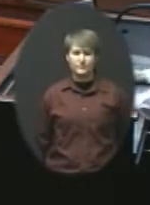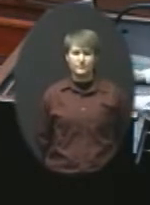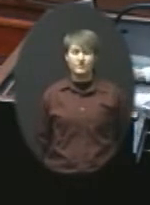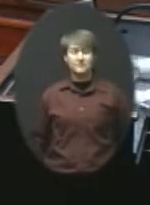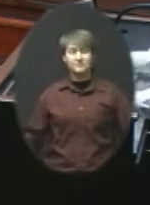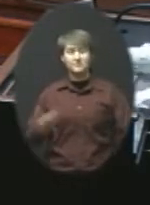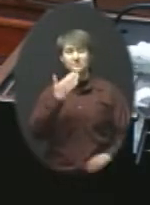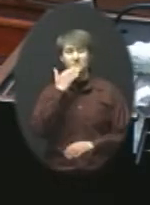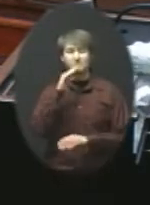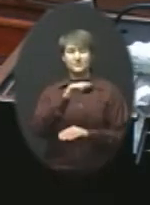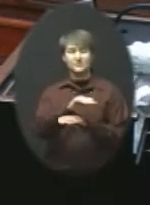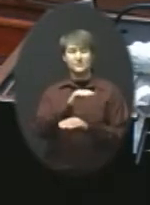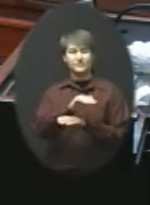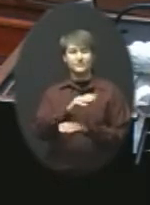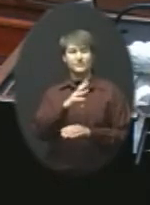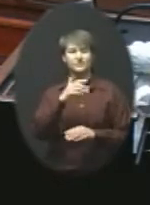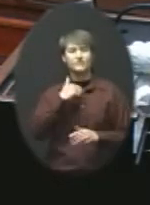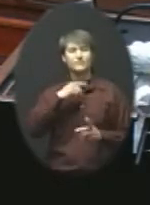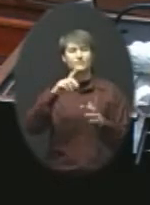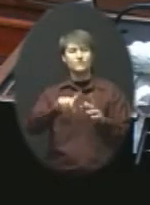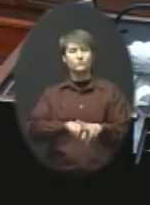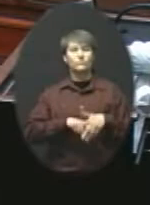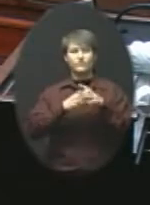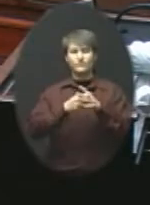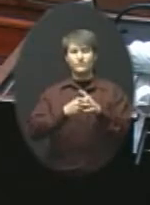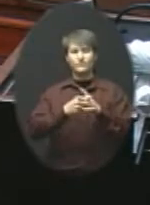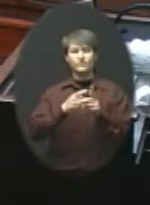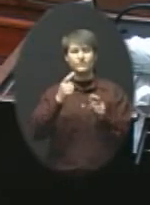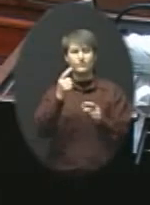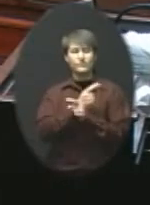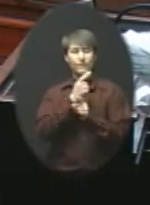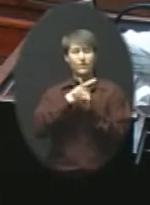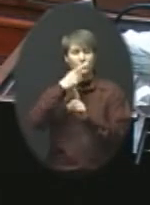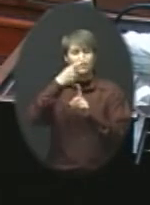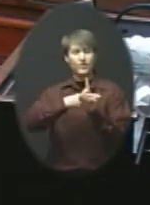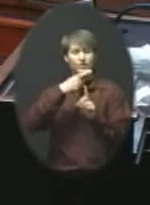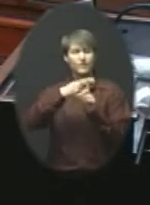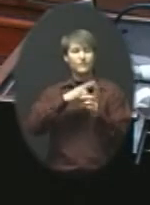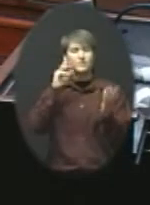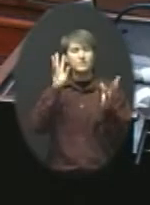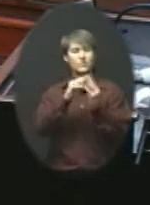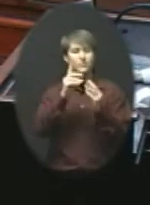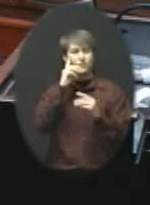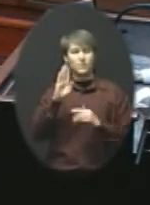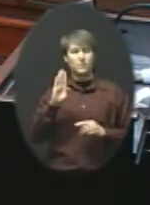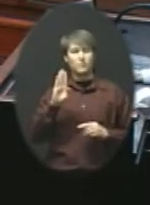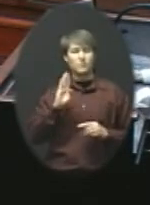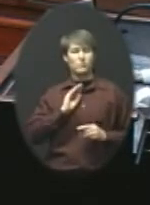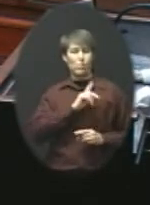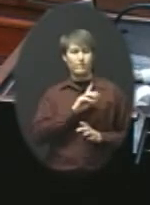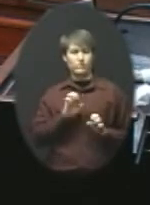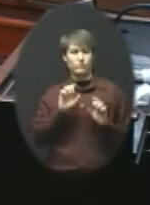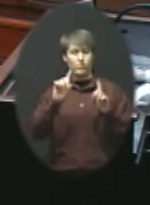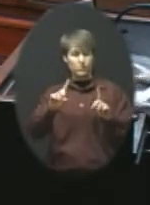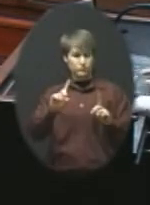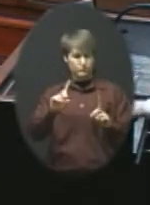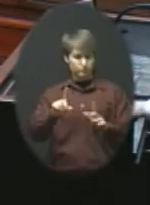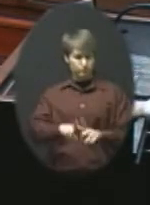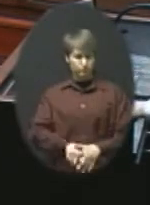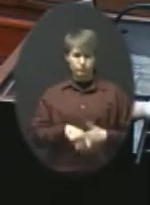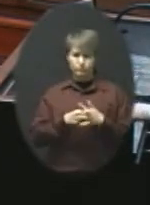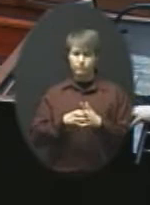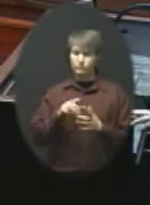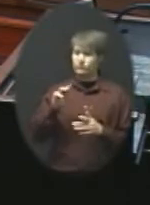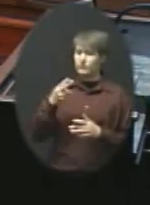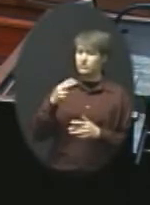Good evening. I'd like to call the regular monthly meeting of the Board of Education to order. Ms. Hibb, would you